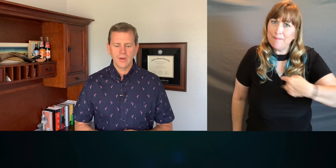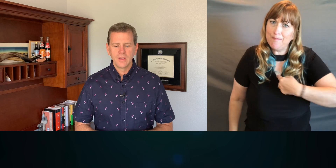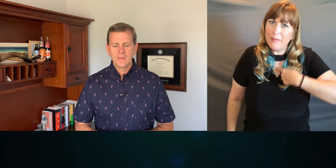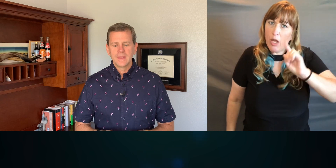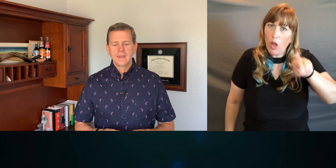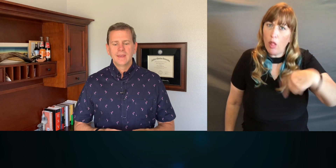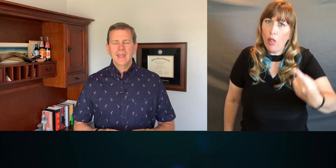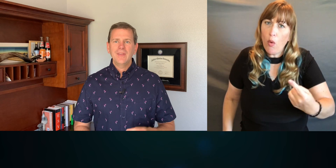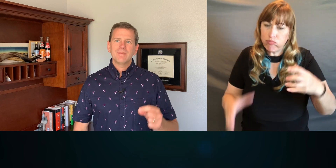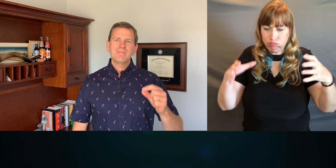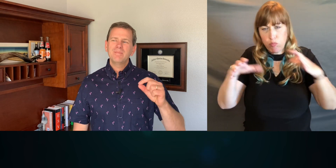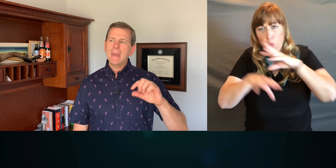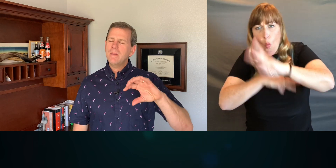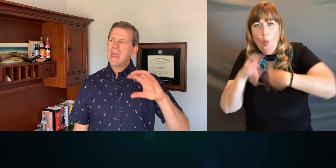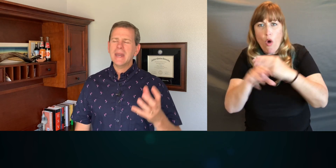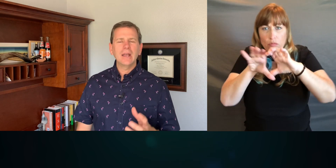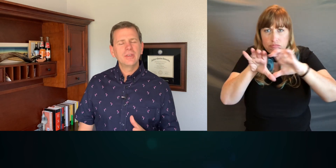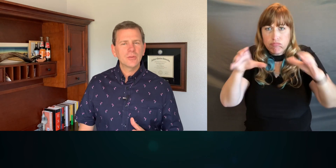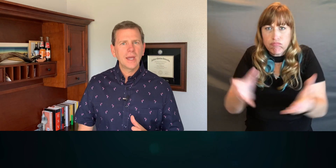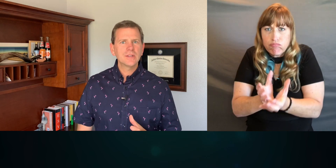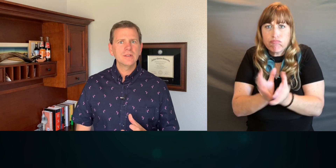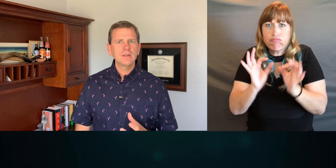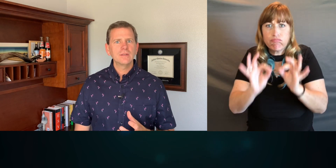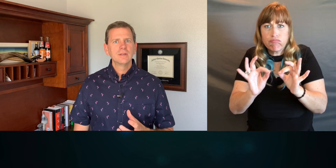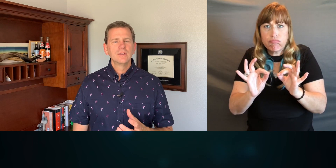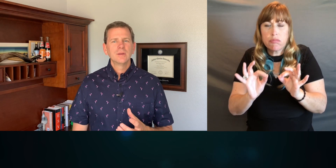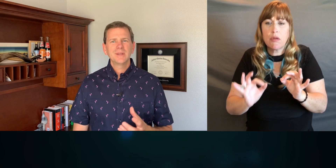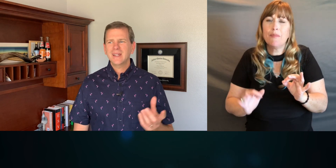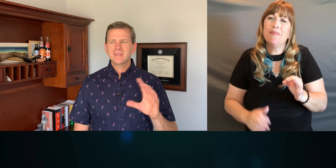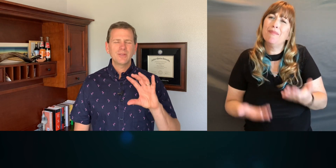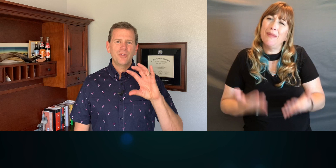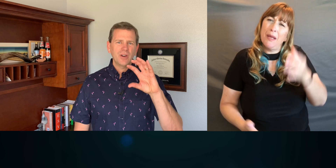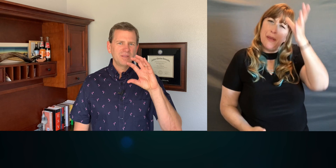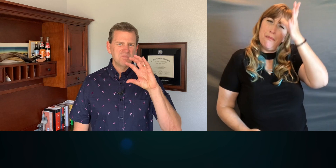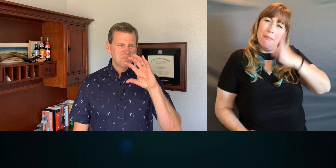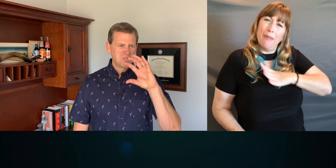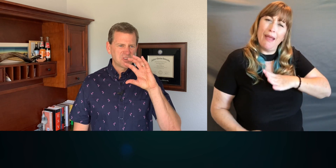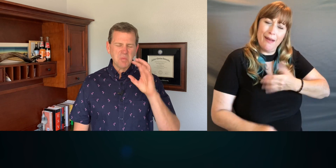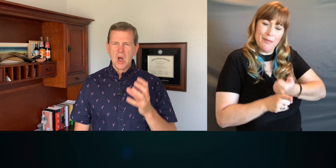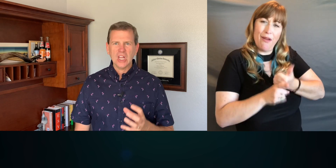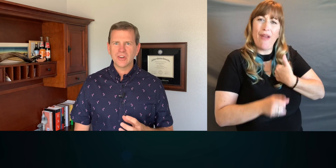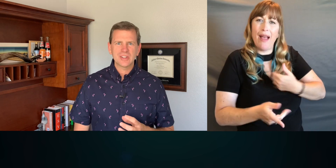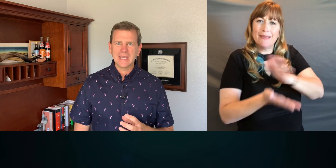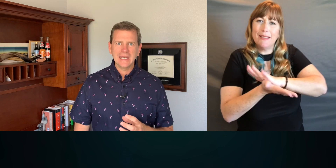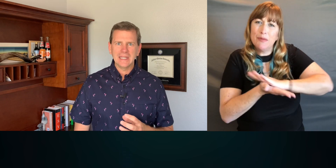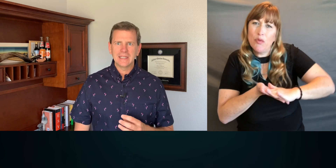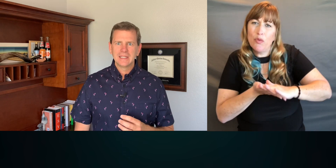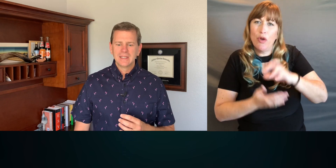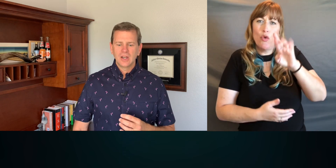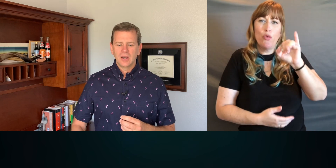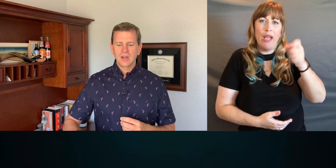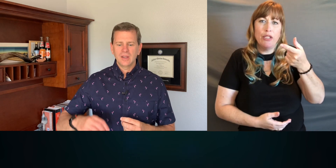together. And that maybe man has his righteousness, but that's a very small